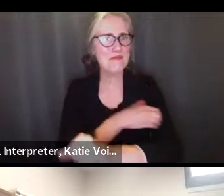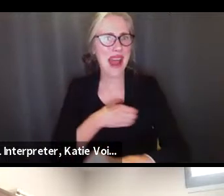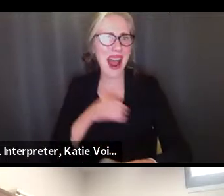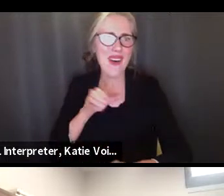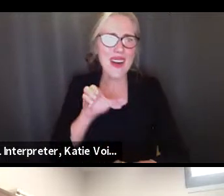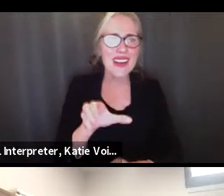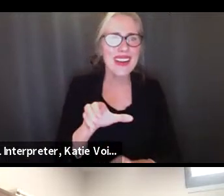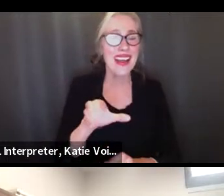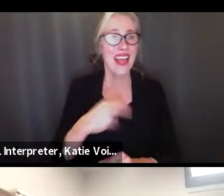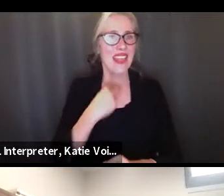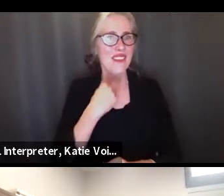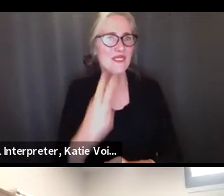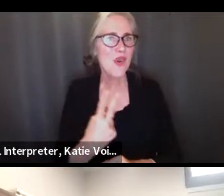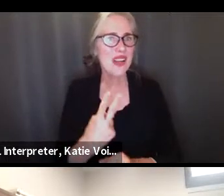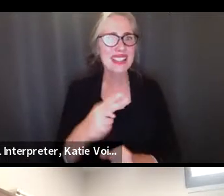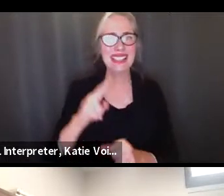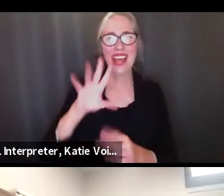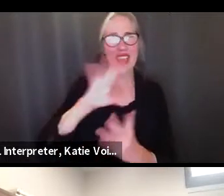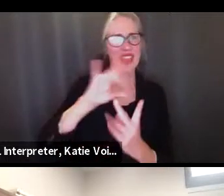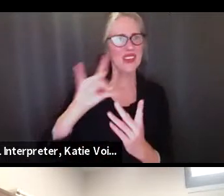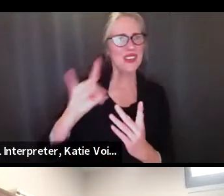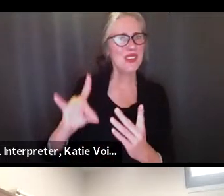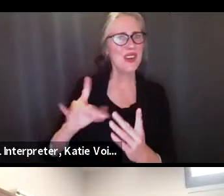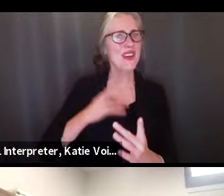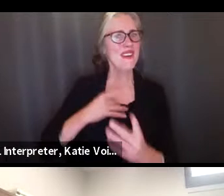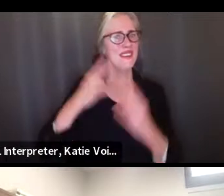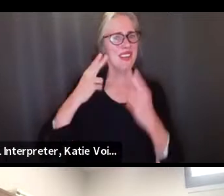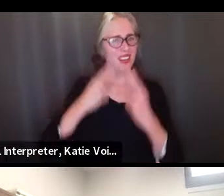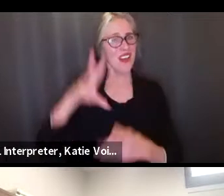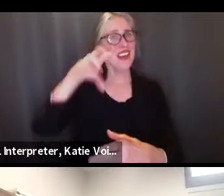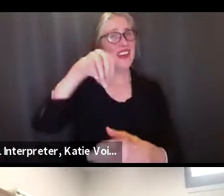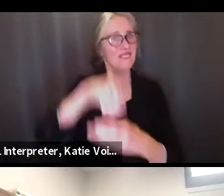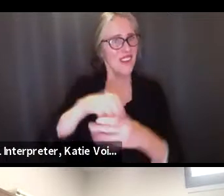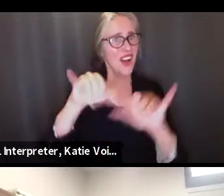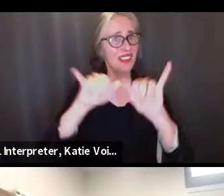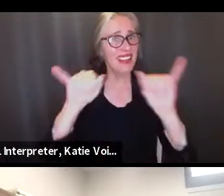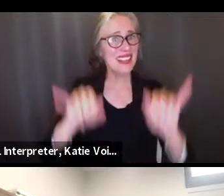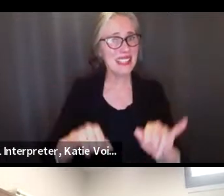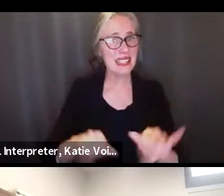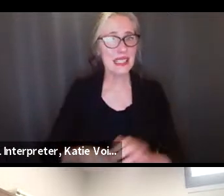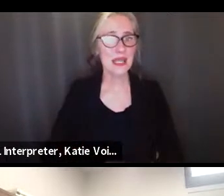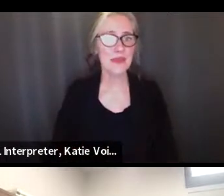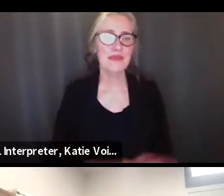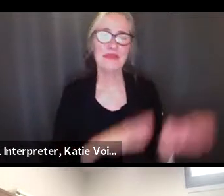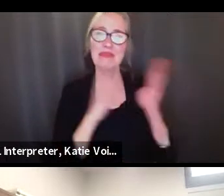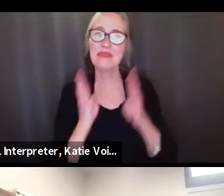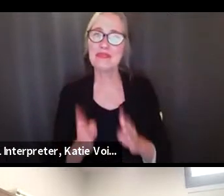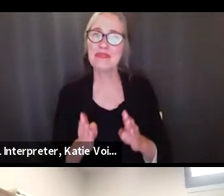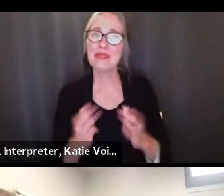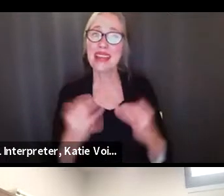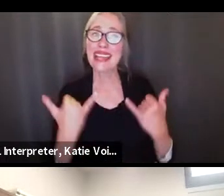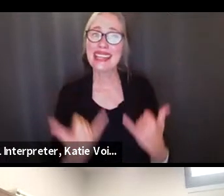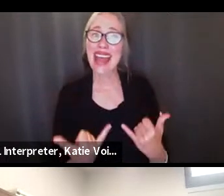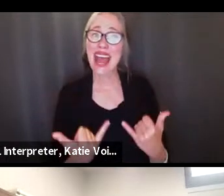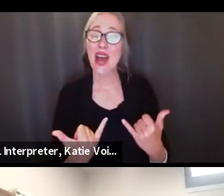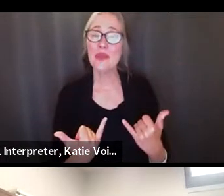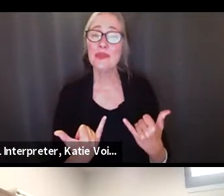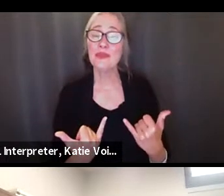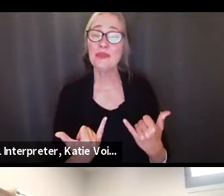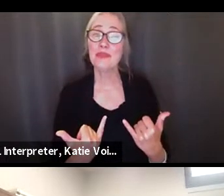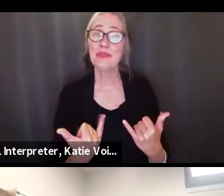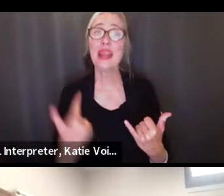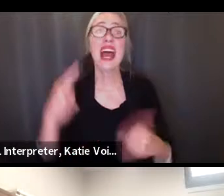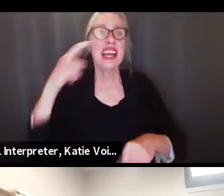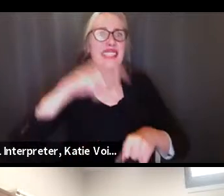and ownership in our STEAM lab. Click for 3. We have begun to invest in getting teachers and